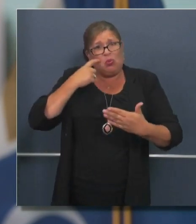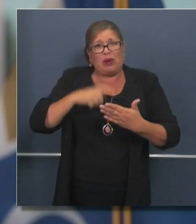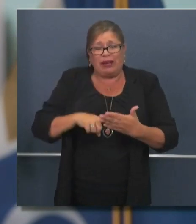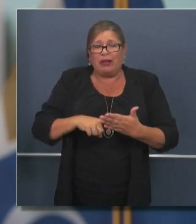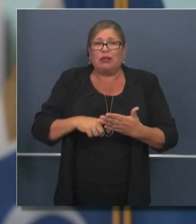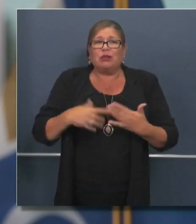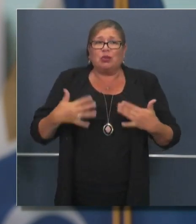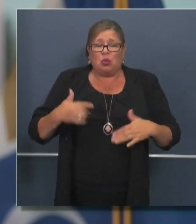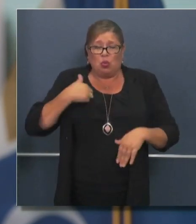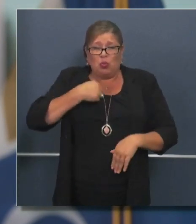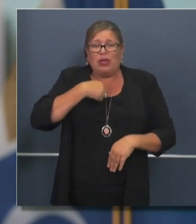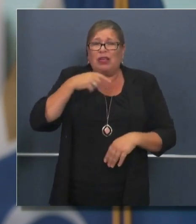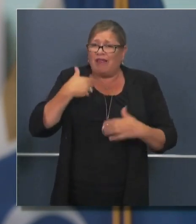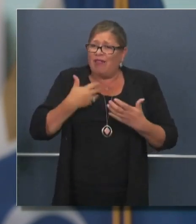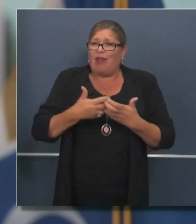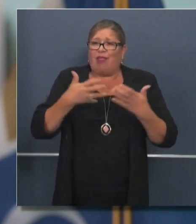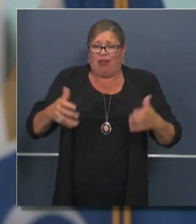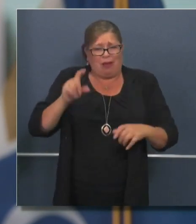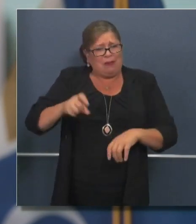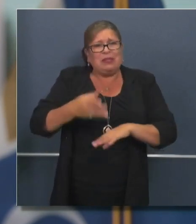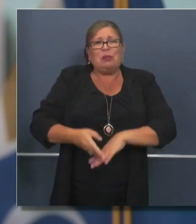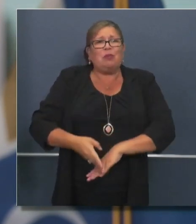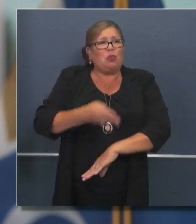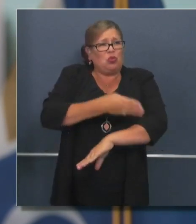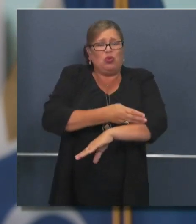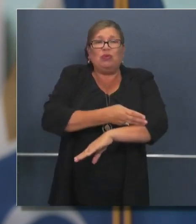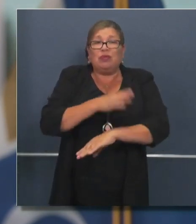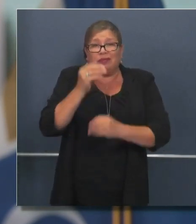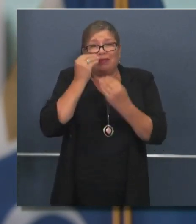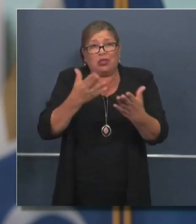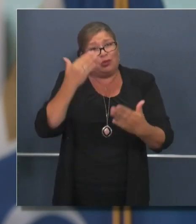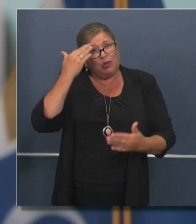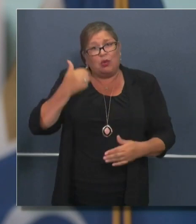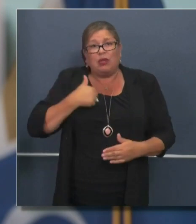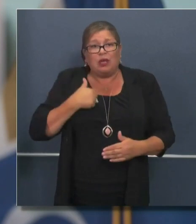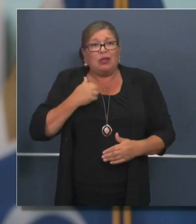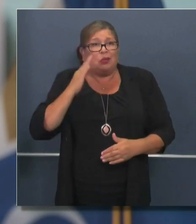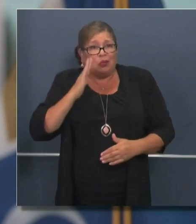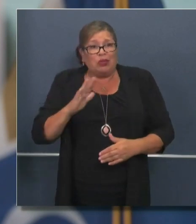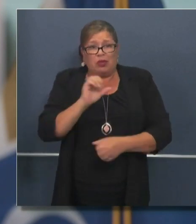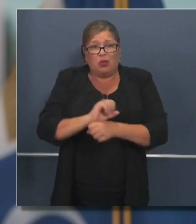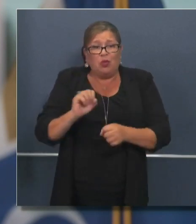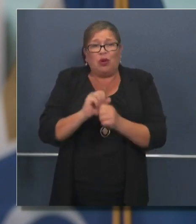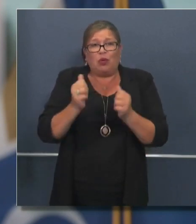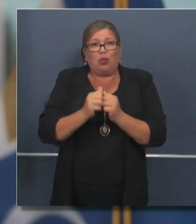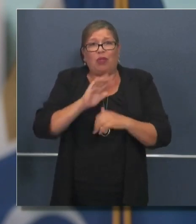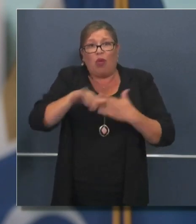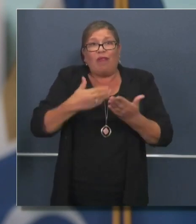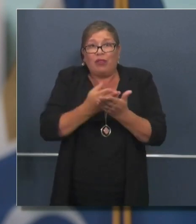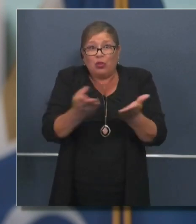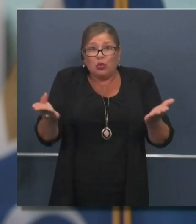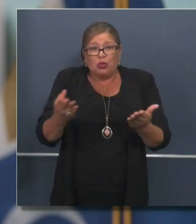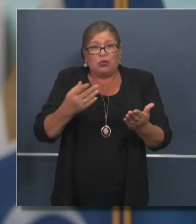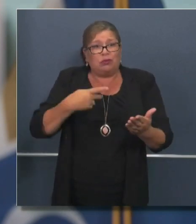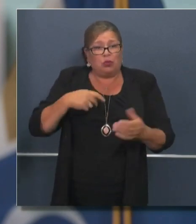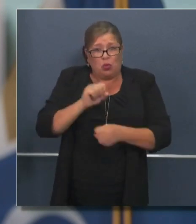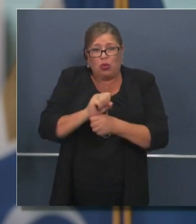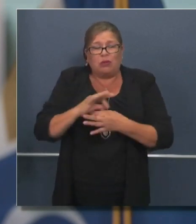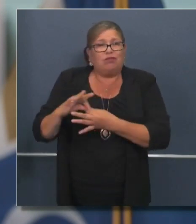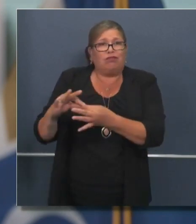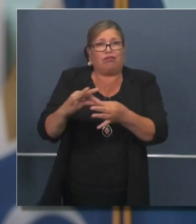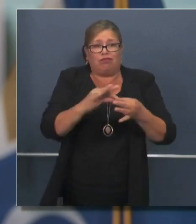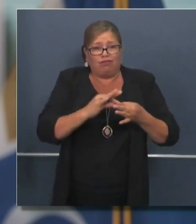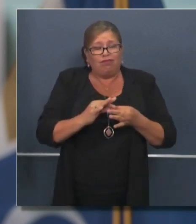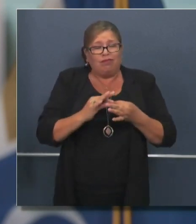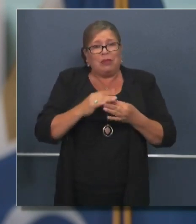have a lot of work to do, and I'm resolved to doing that work with each and every one of you, and to bring people together